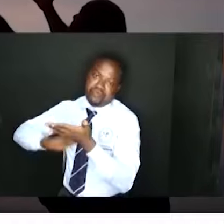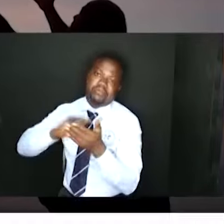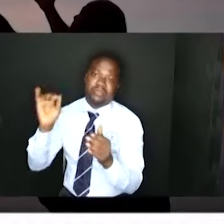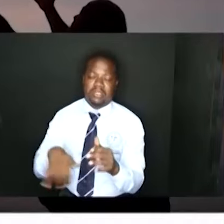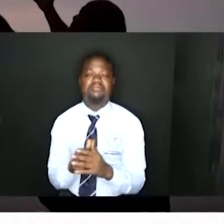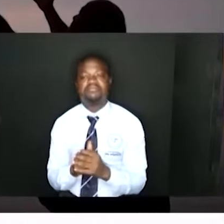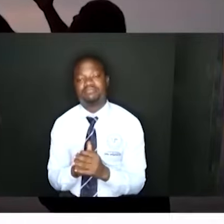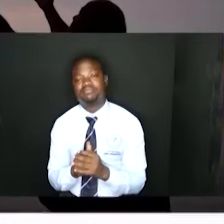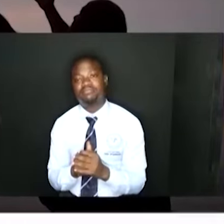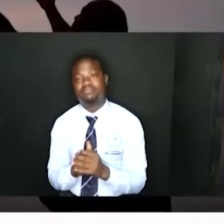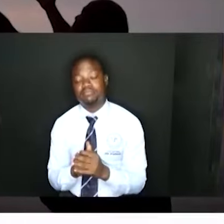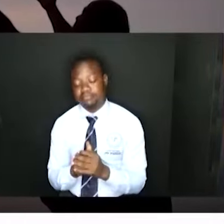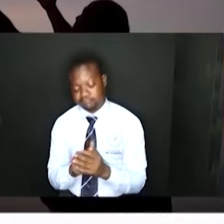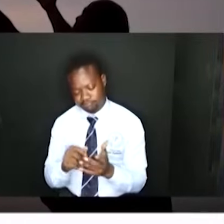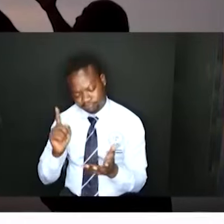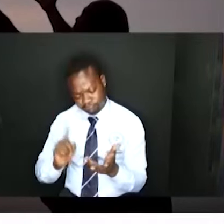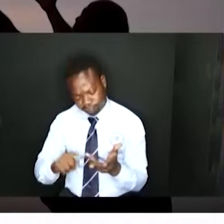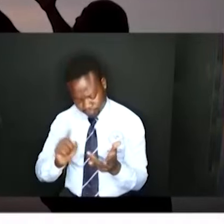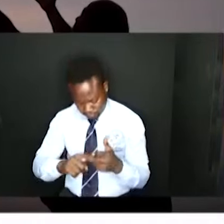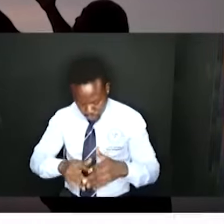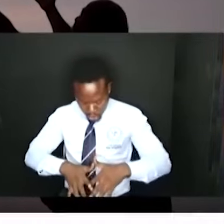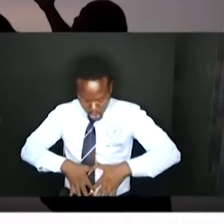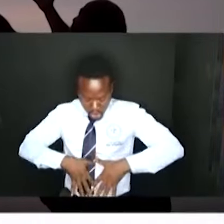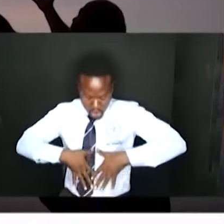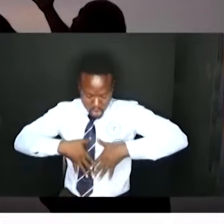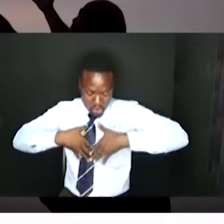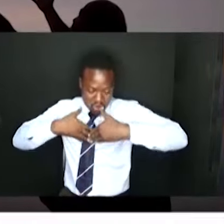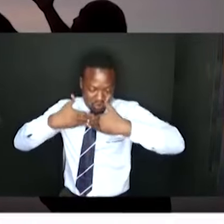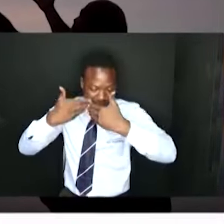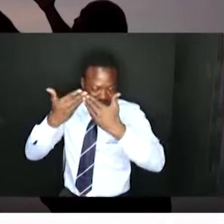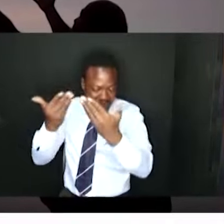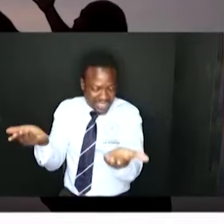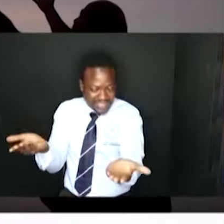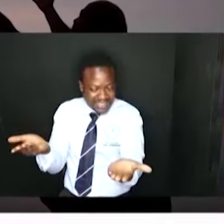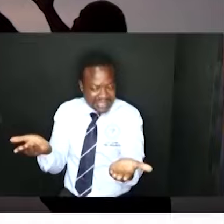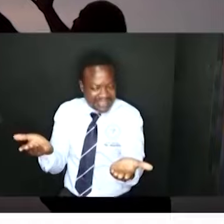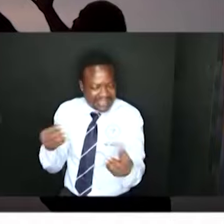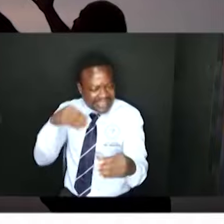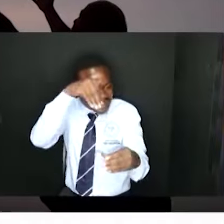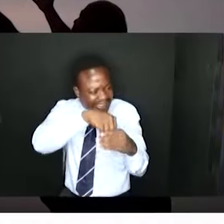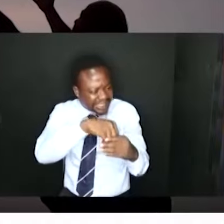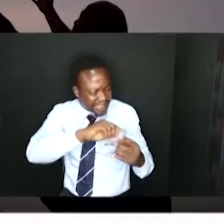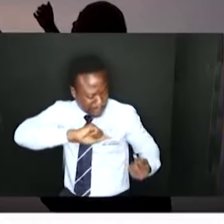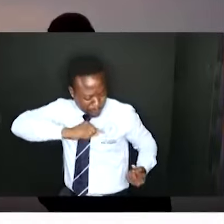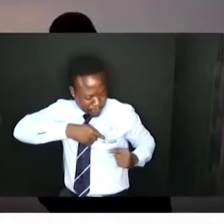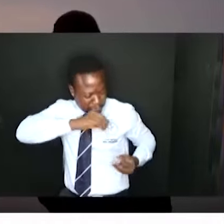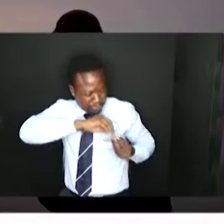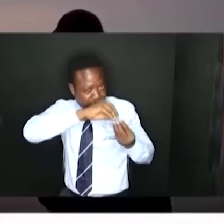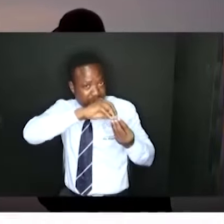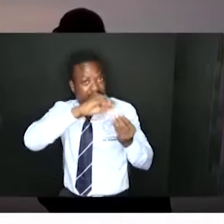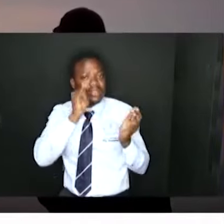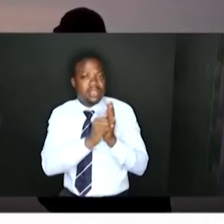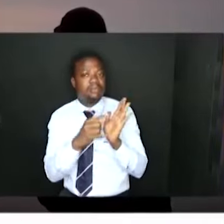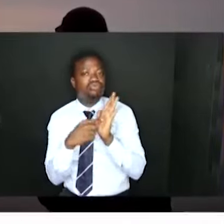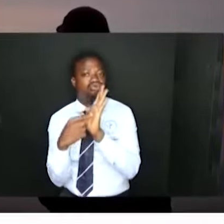bom. Now confessing in the context of bitterness is what I've put out there. And it